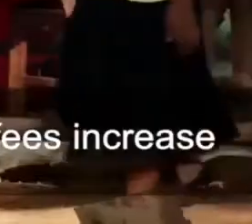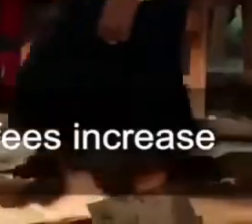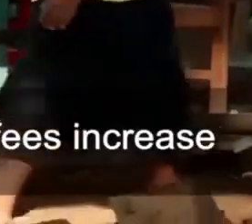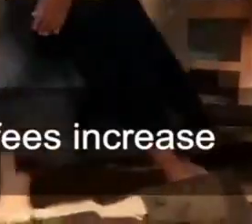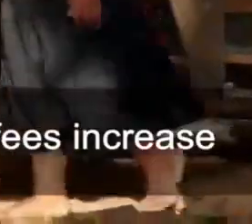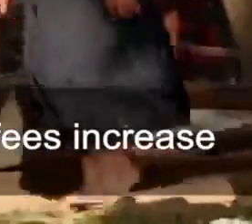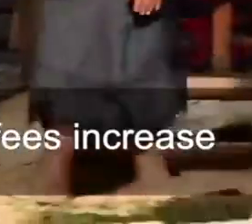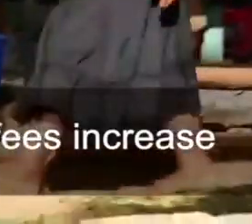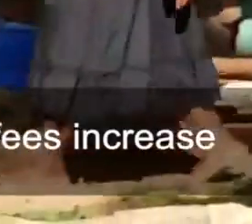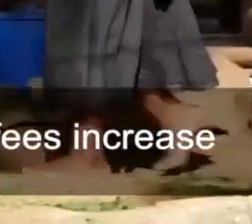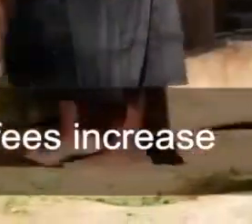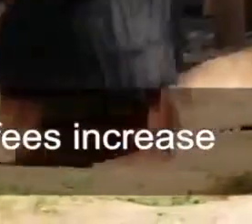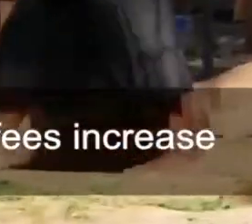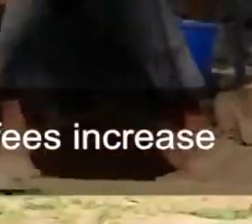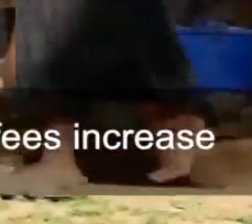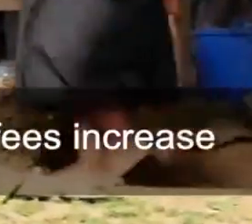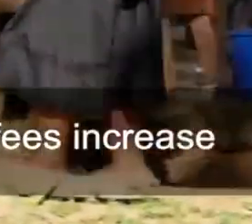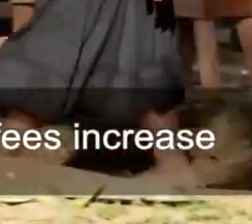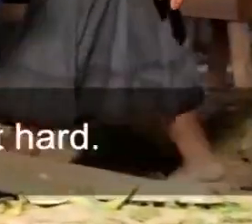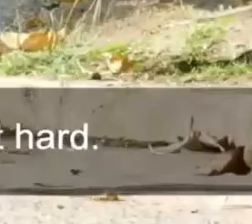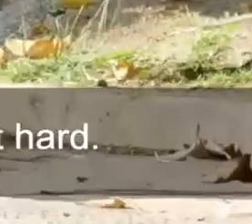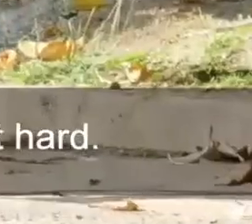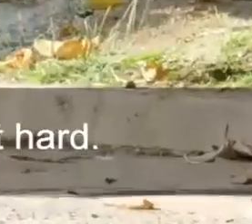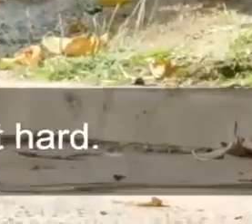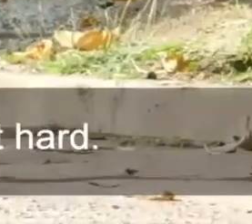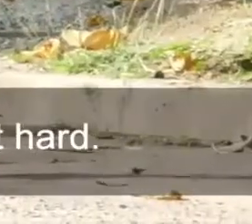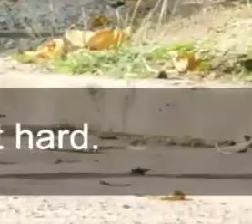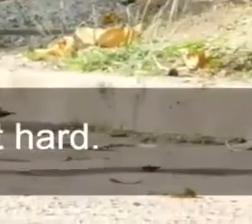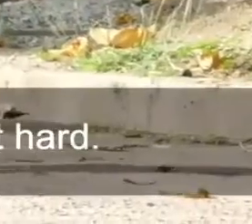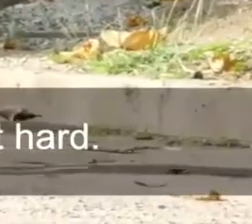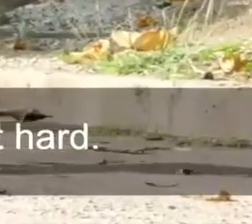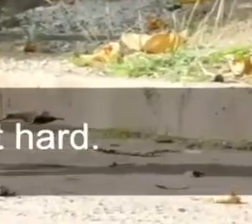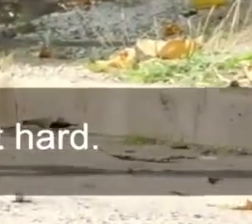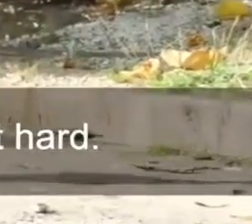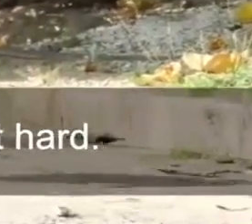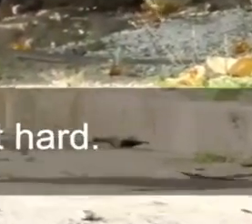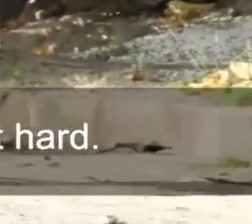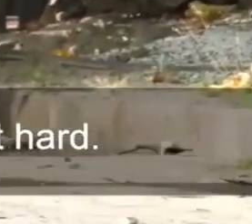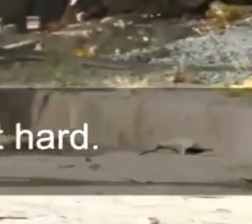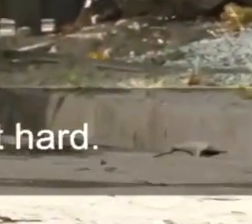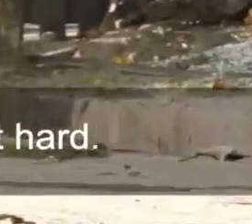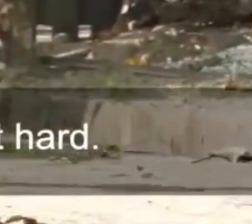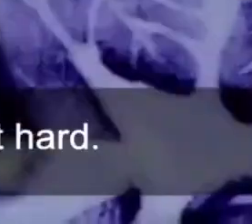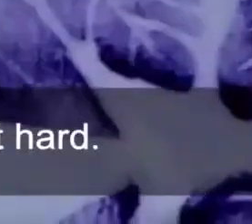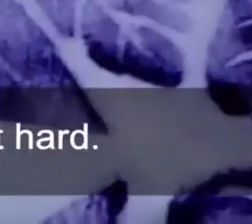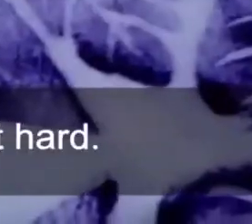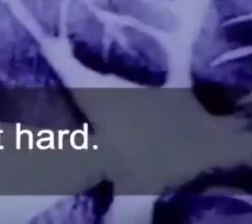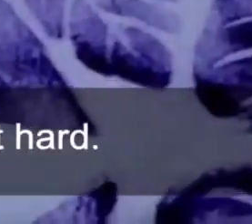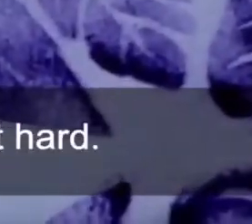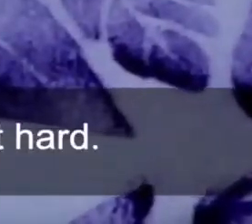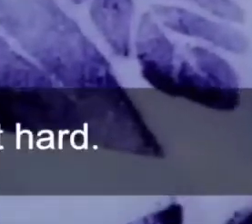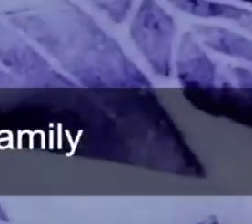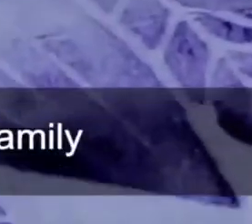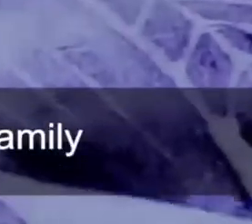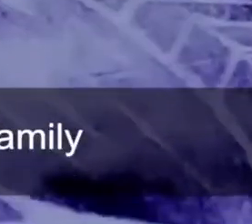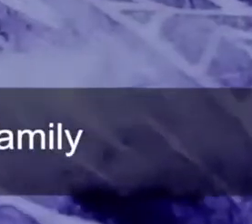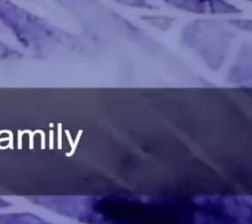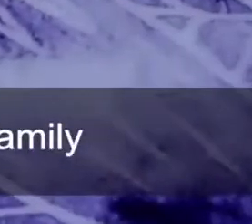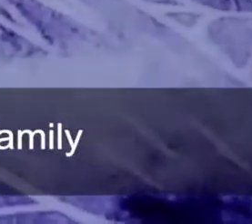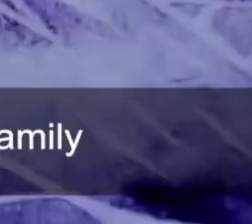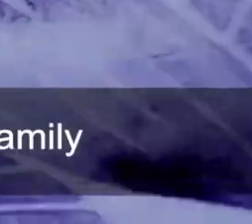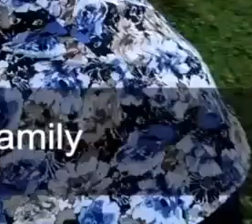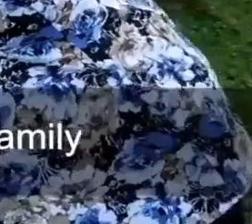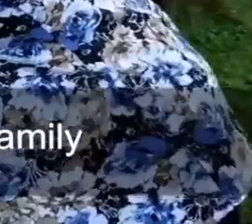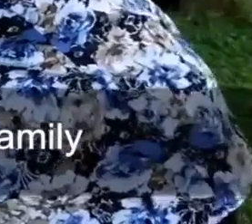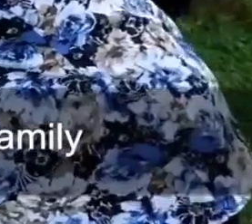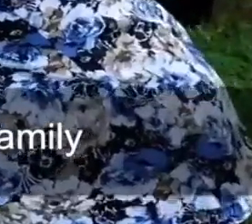in the Solomon Islands, the school fees increases. Those women have a lot of children, they find it hard. All these